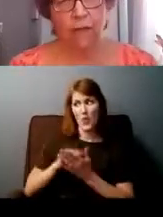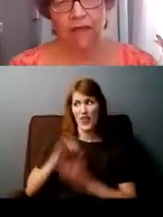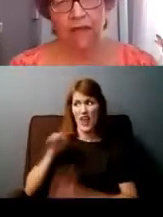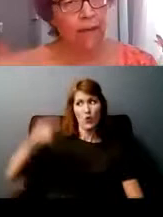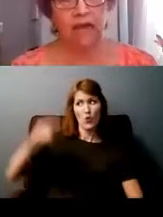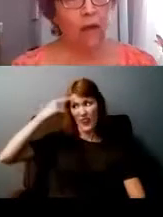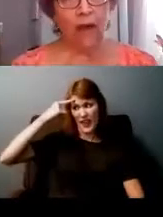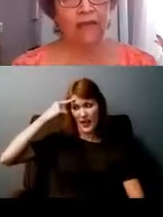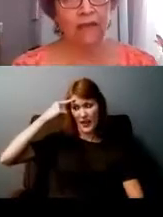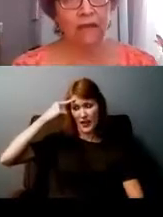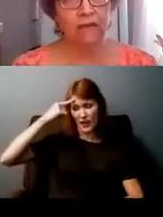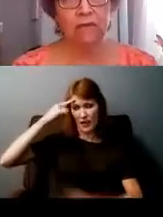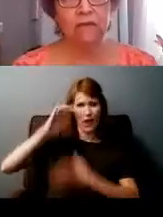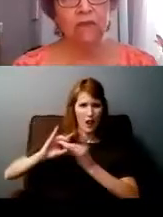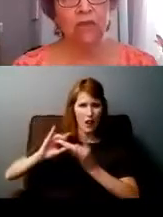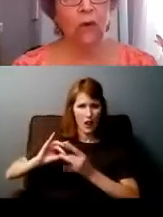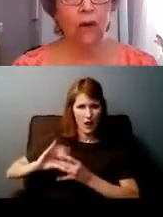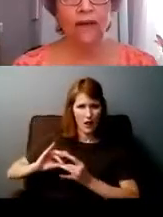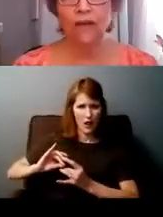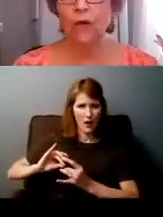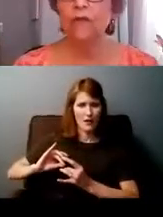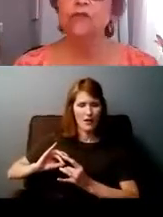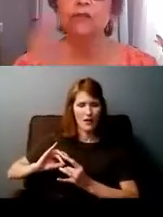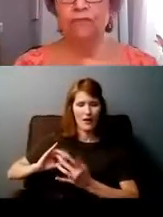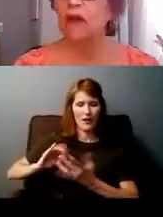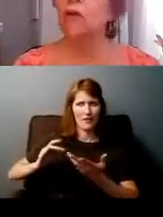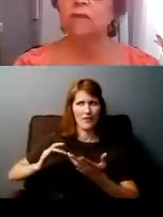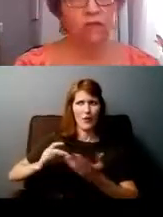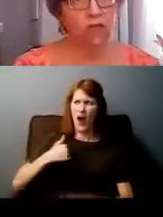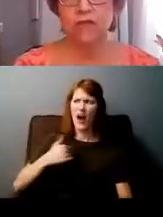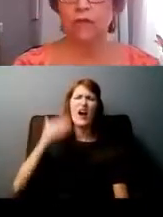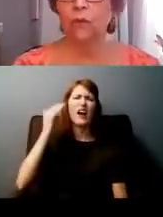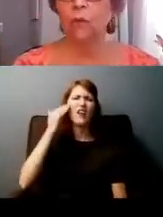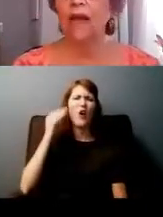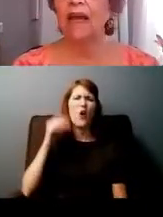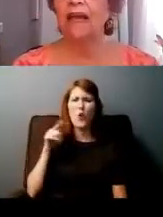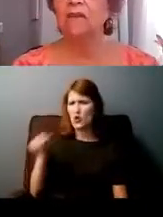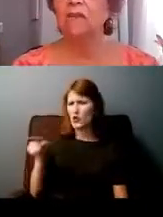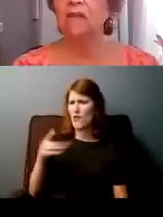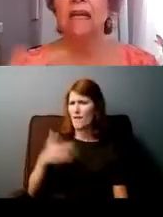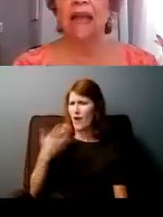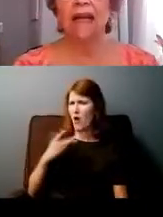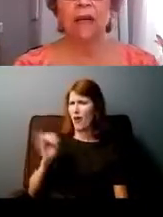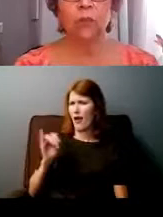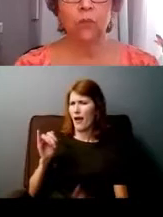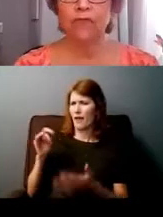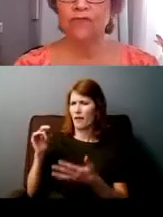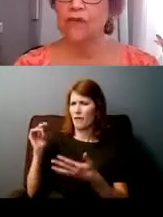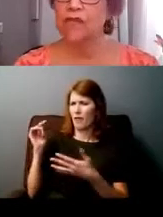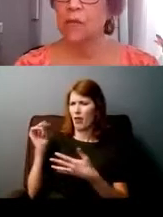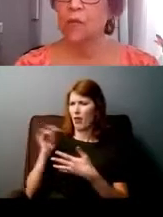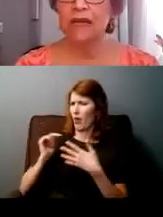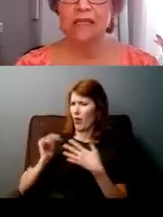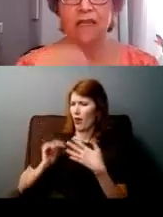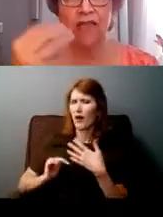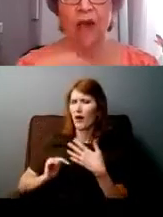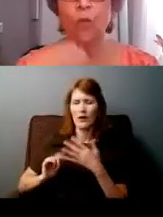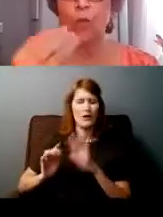says something about how I think, or I know that you felt a certain way, and for